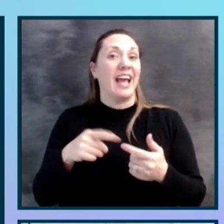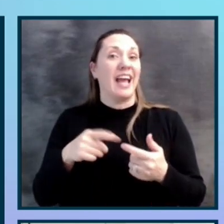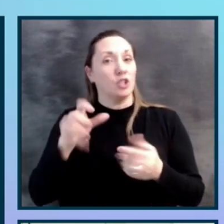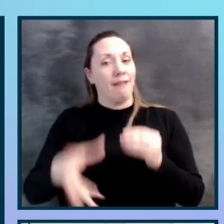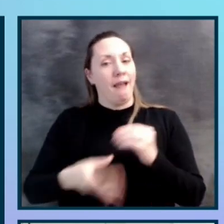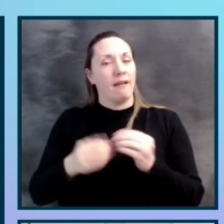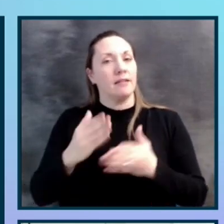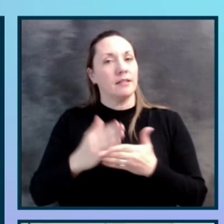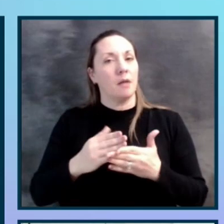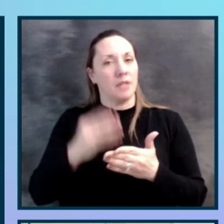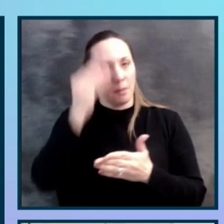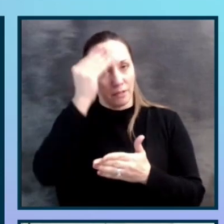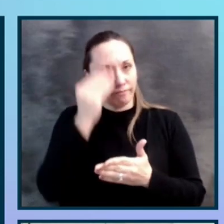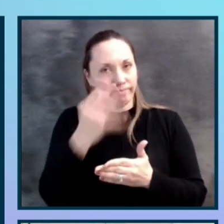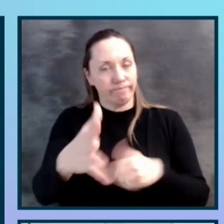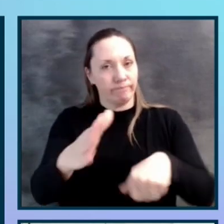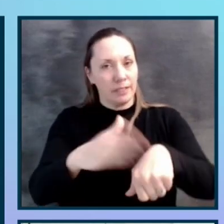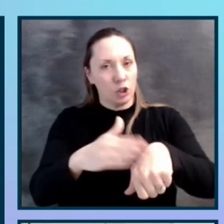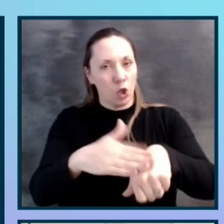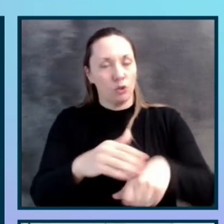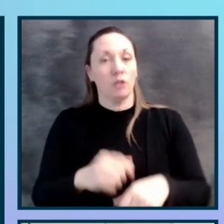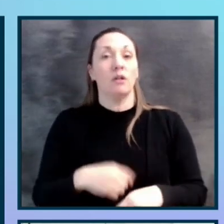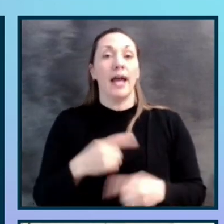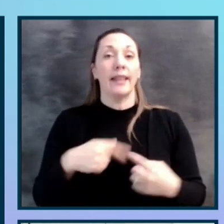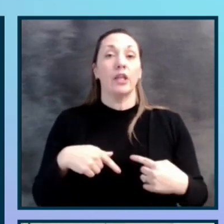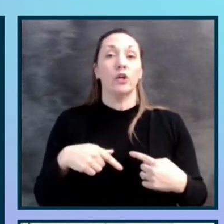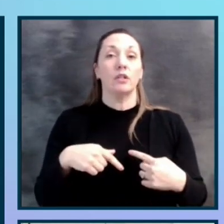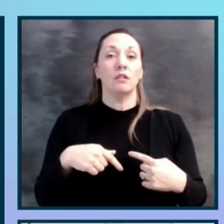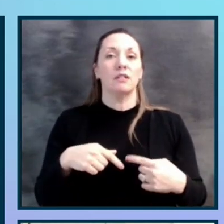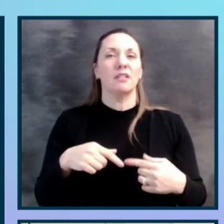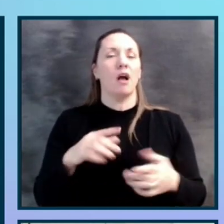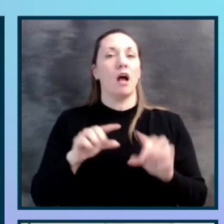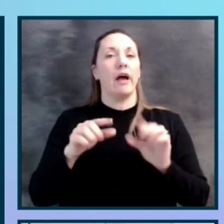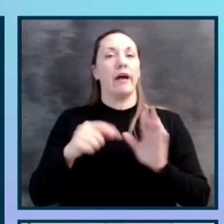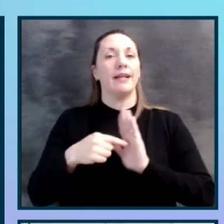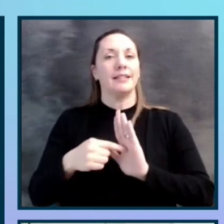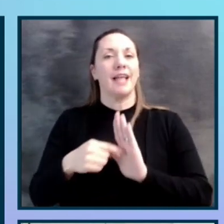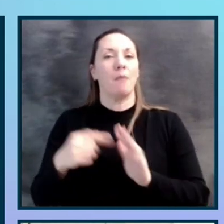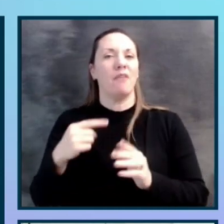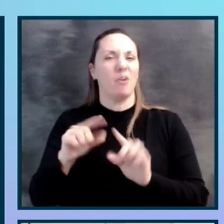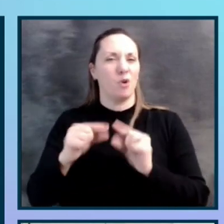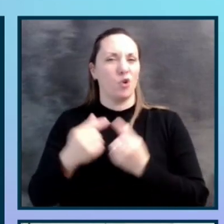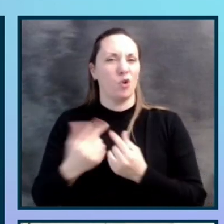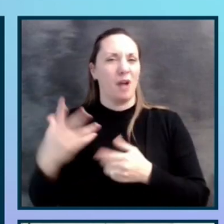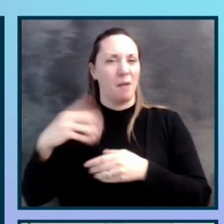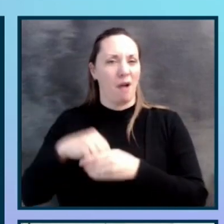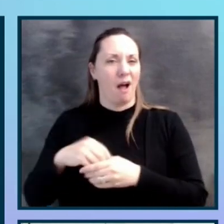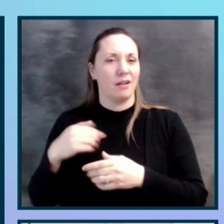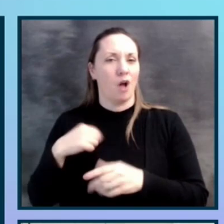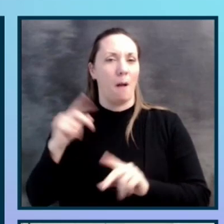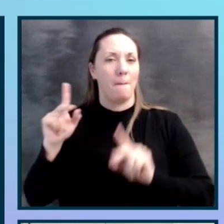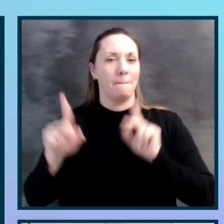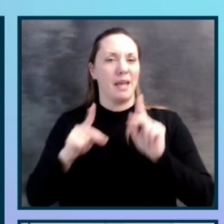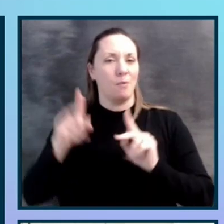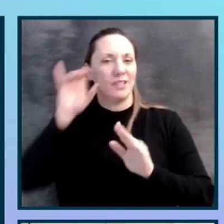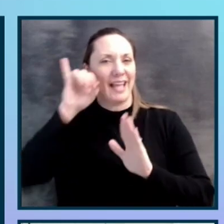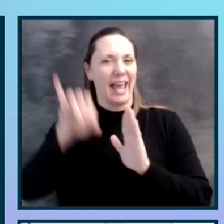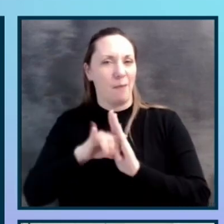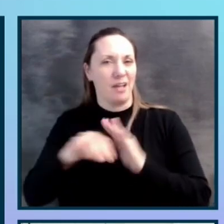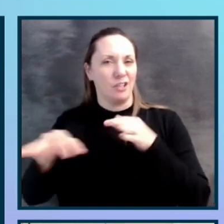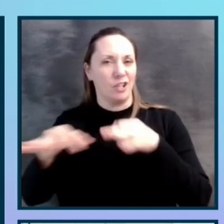great example from a group I'm on in Facebook called People's Image Descriptions. And back when the George